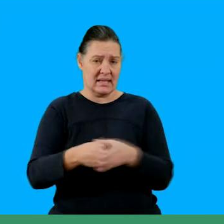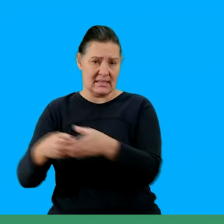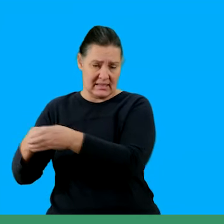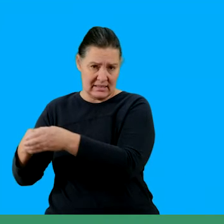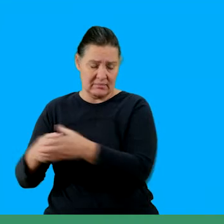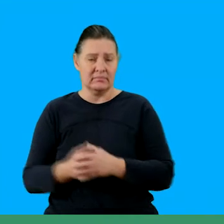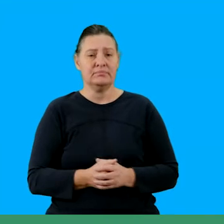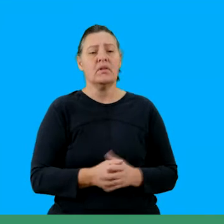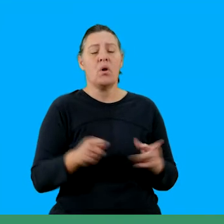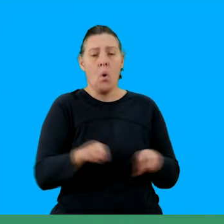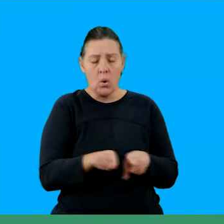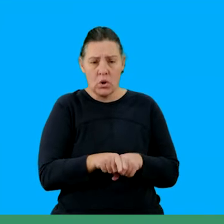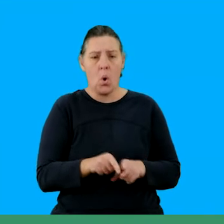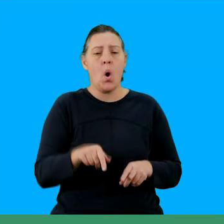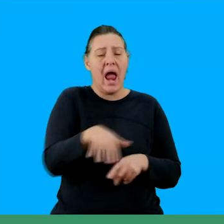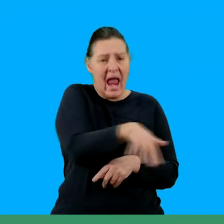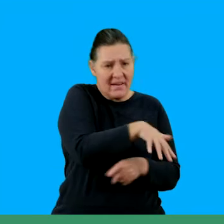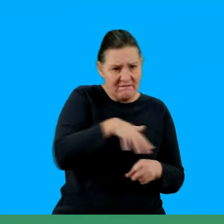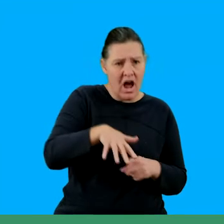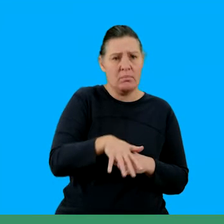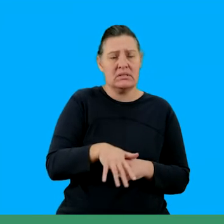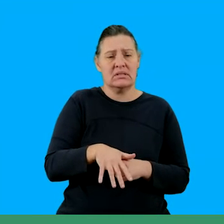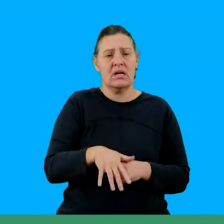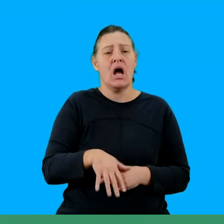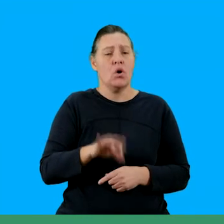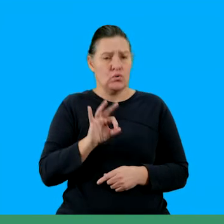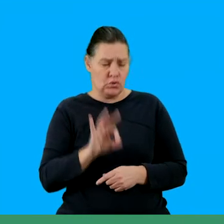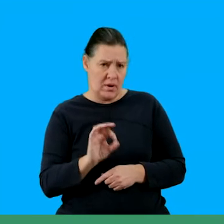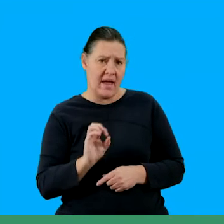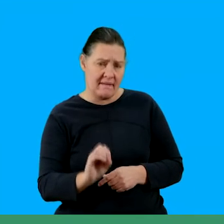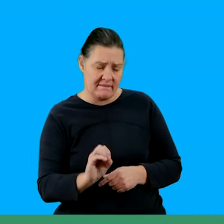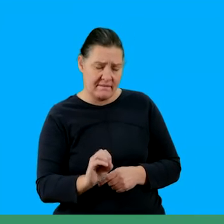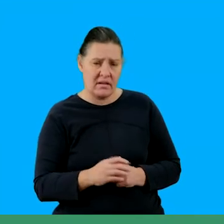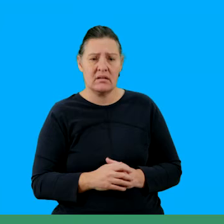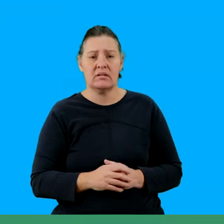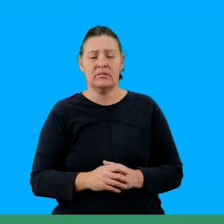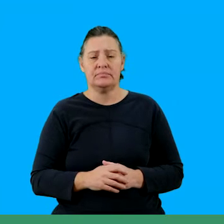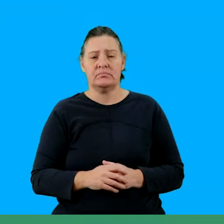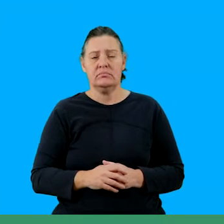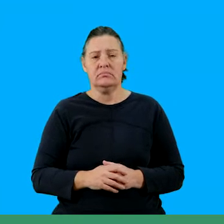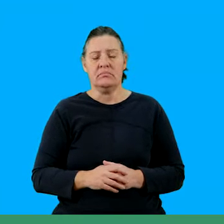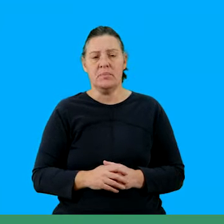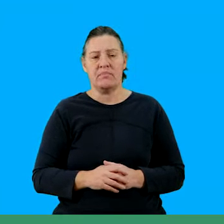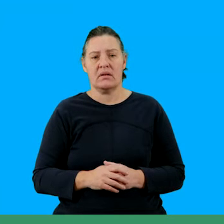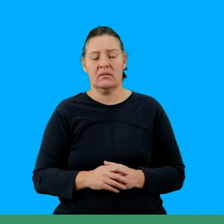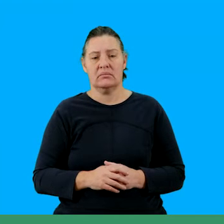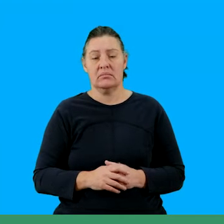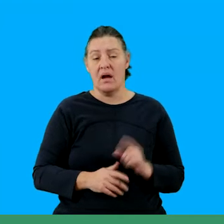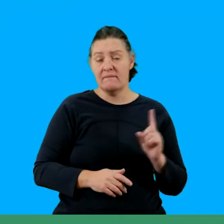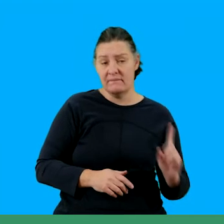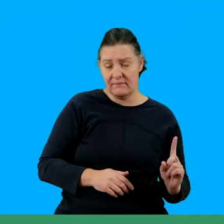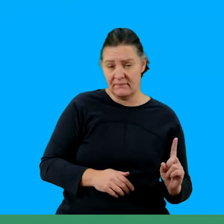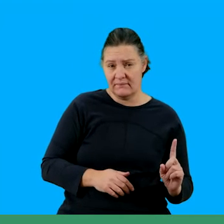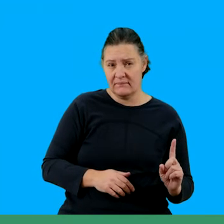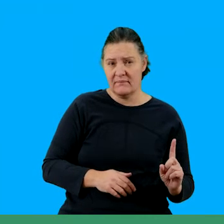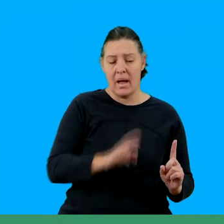into your business environments. And looking into your business environments, we will be addressing the three environments. And the